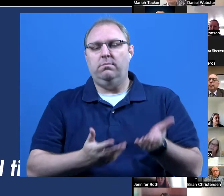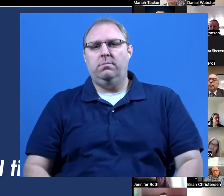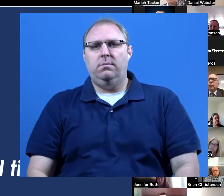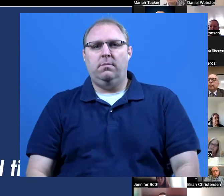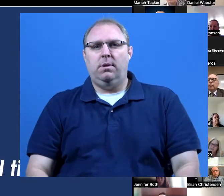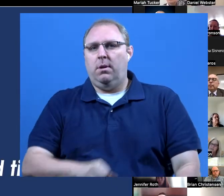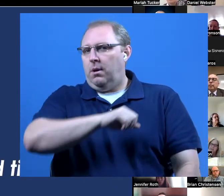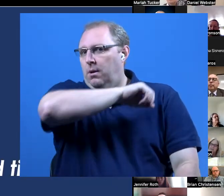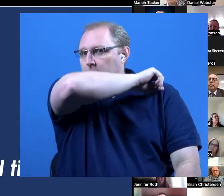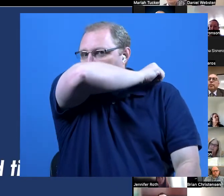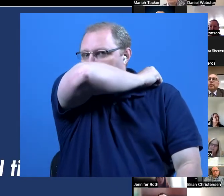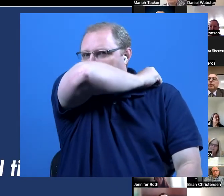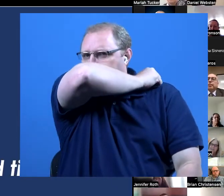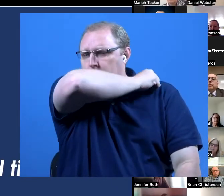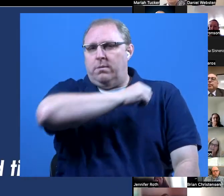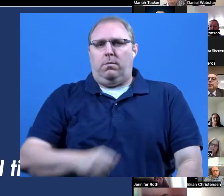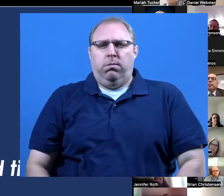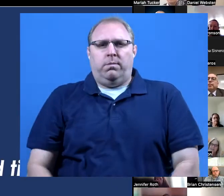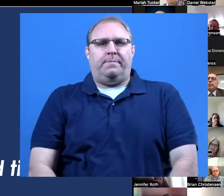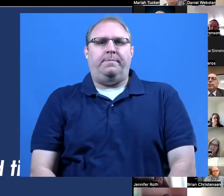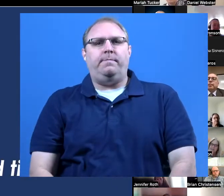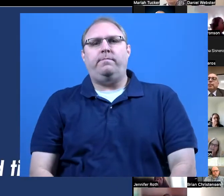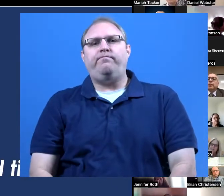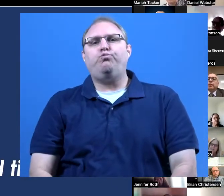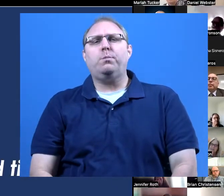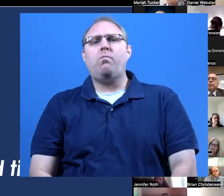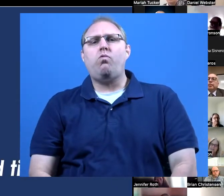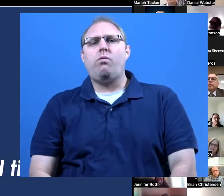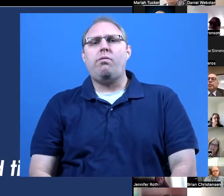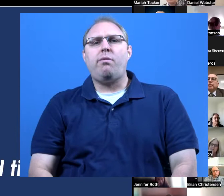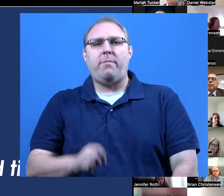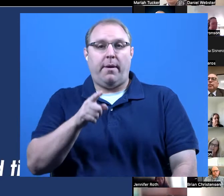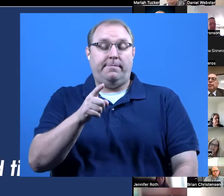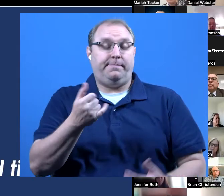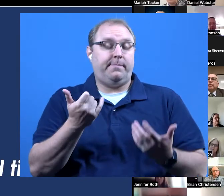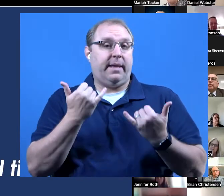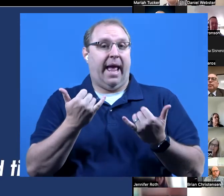employment after a person reaches the end of that 18-week rule.